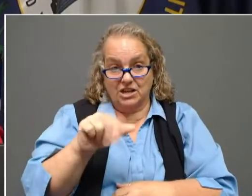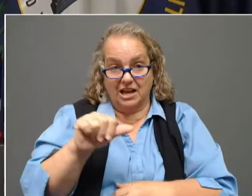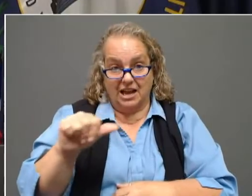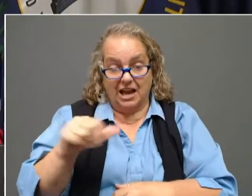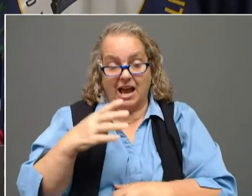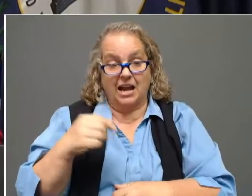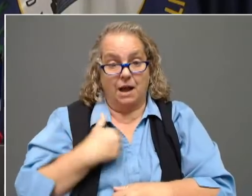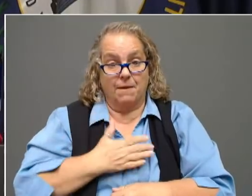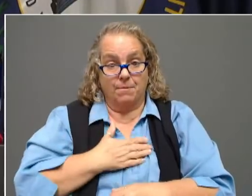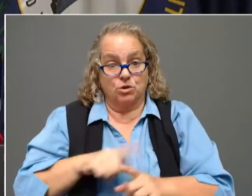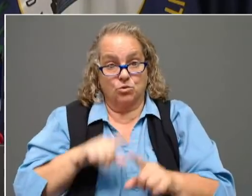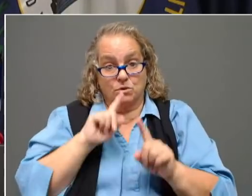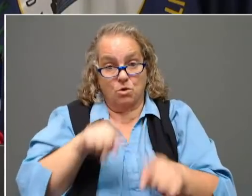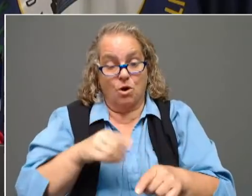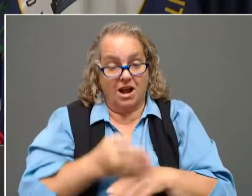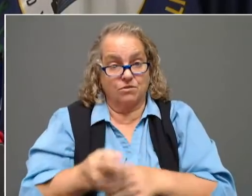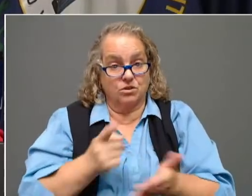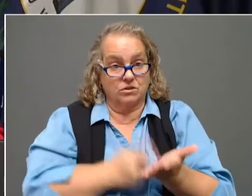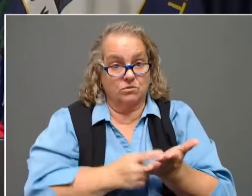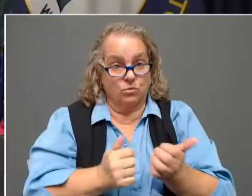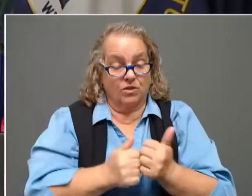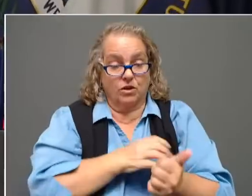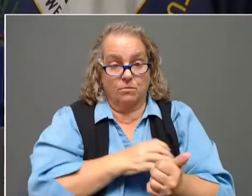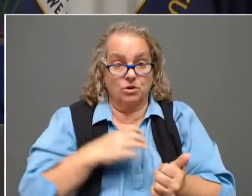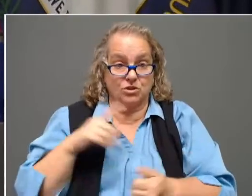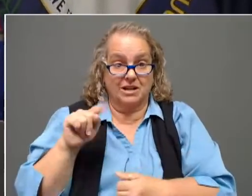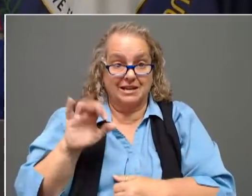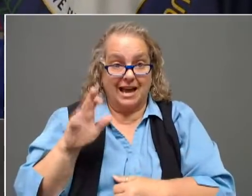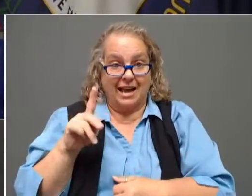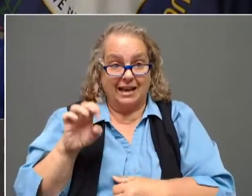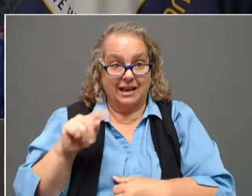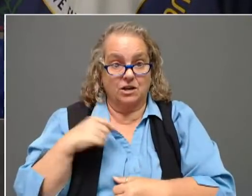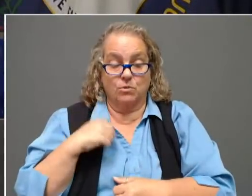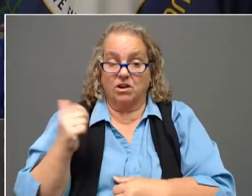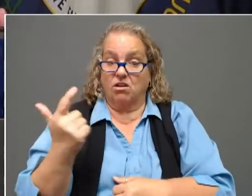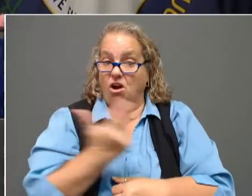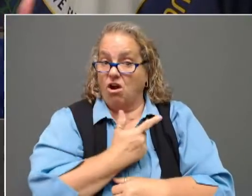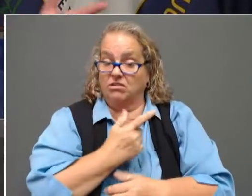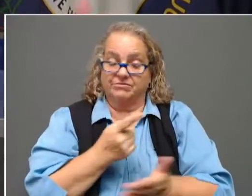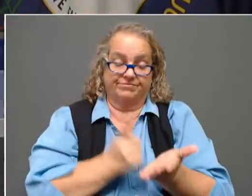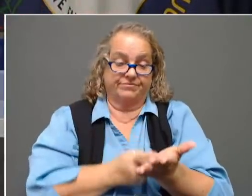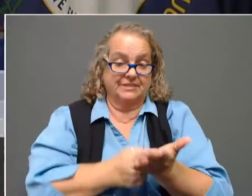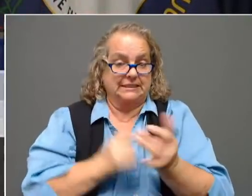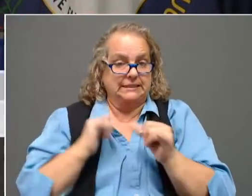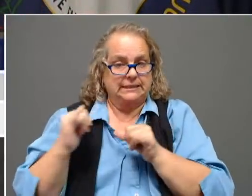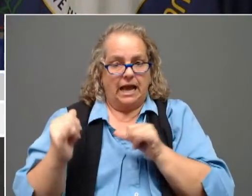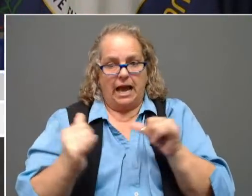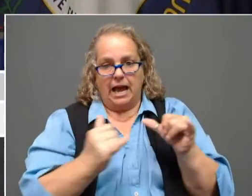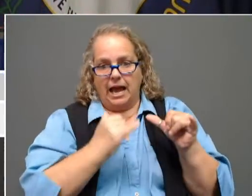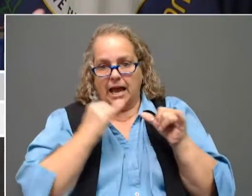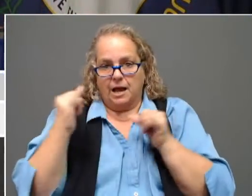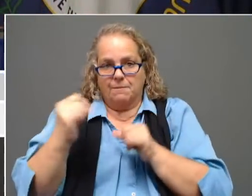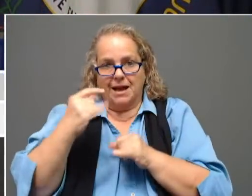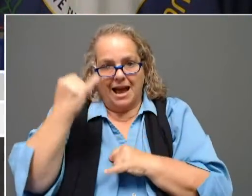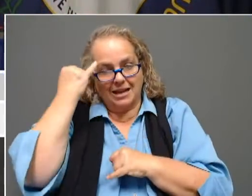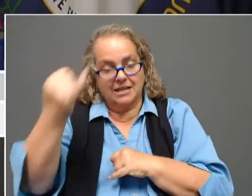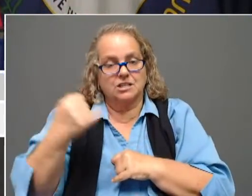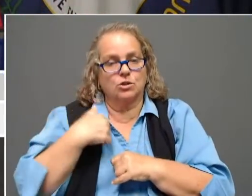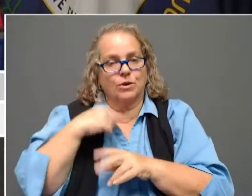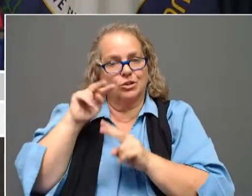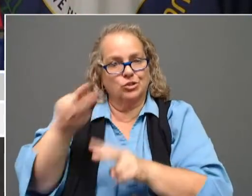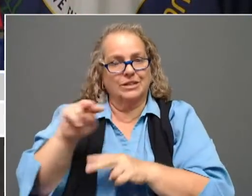after speaking with Commissioner Tackett that we are all singing from the same sheet of music. We're all looking to the CDC for guidance, as we should